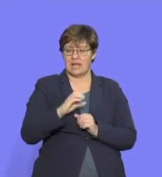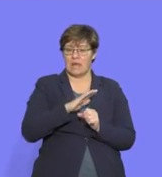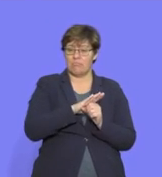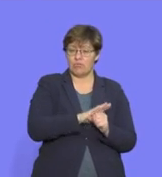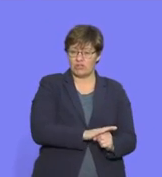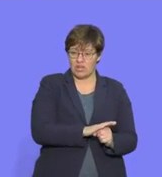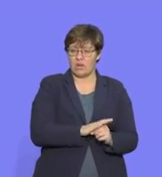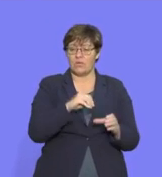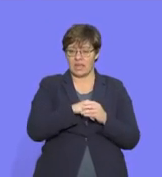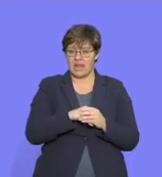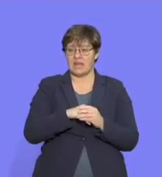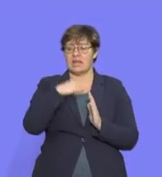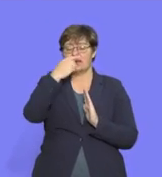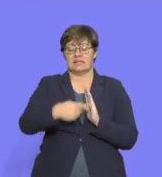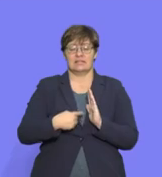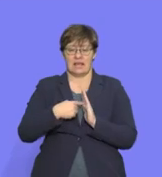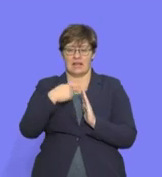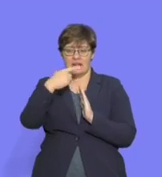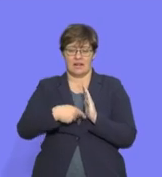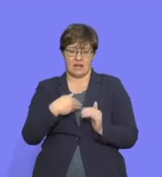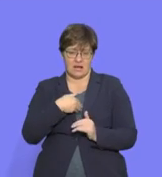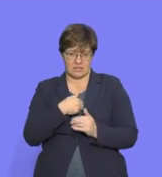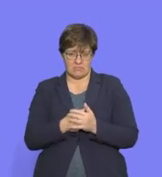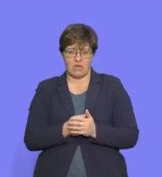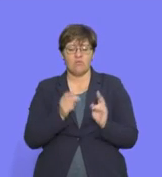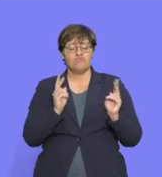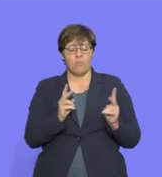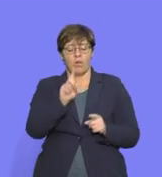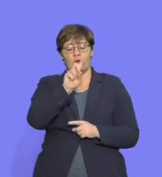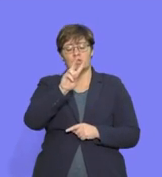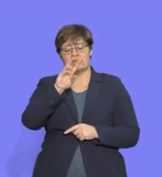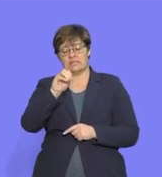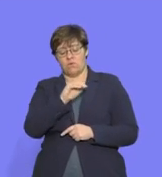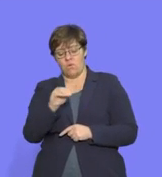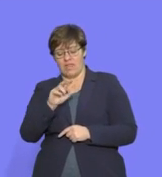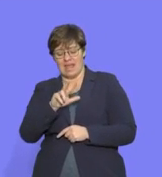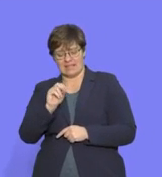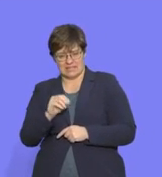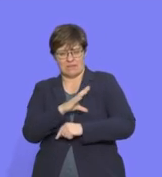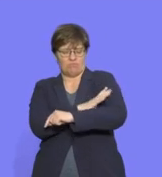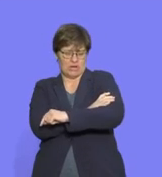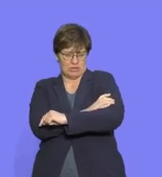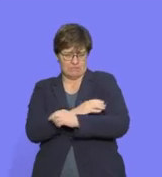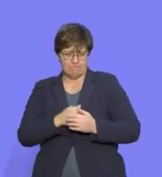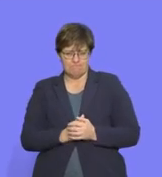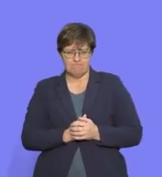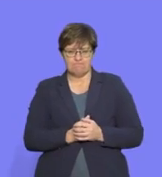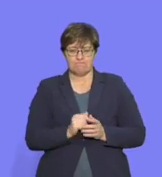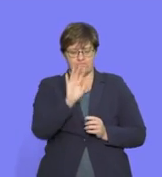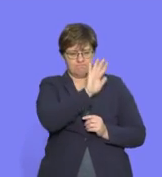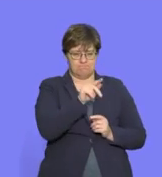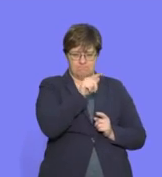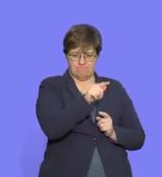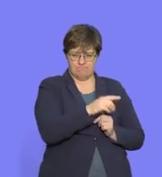A normal blood pressure is said to be 120/80. So have a look, see around about here. All right, that